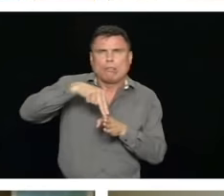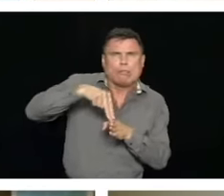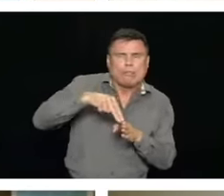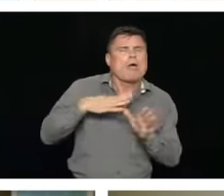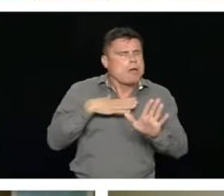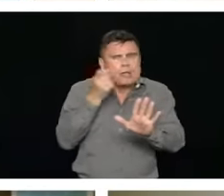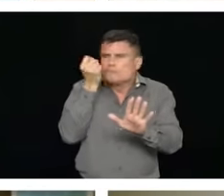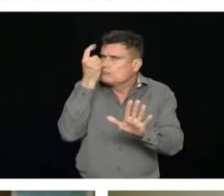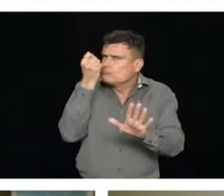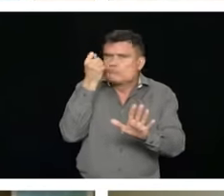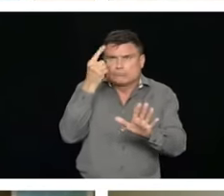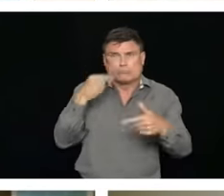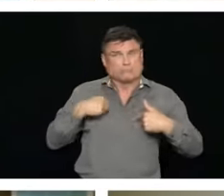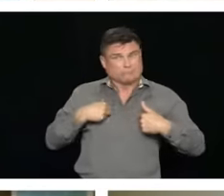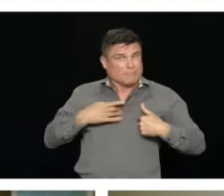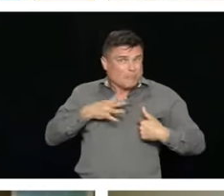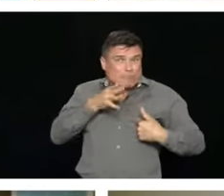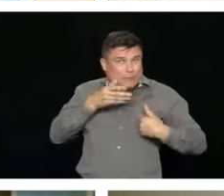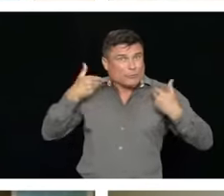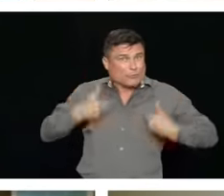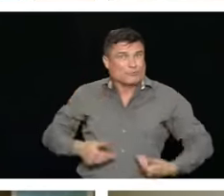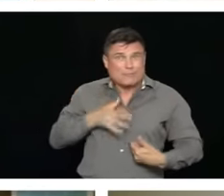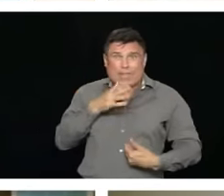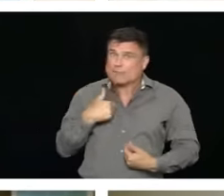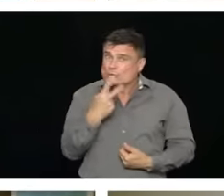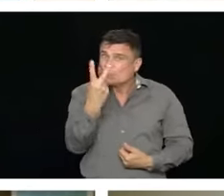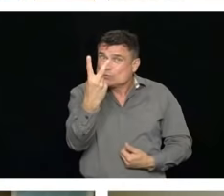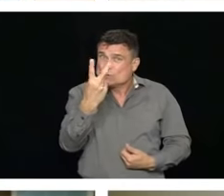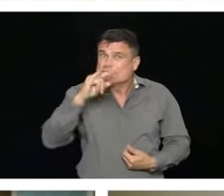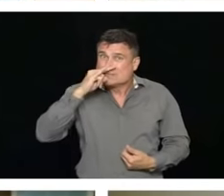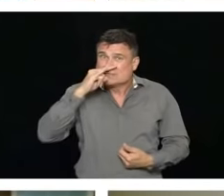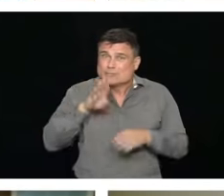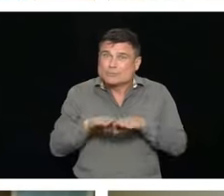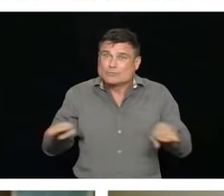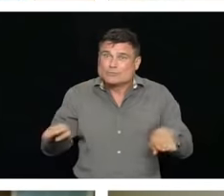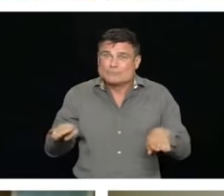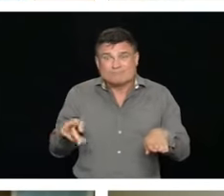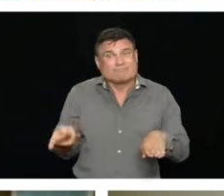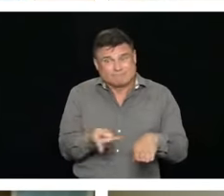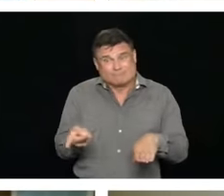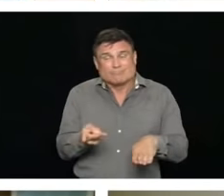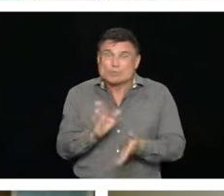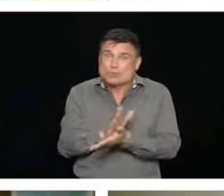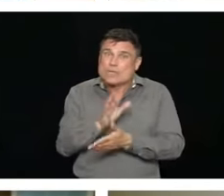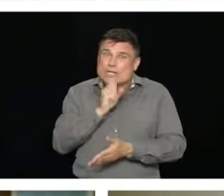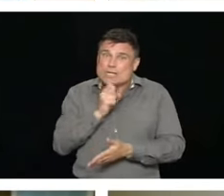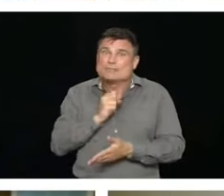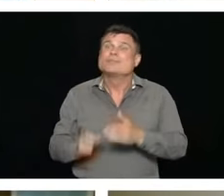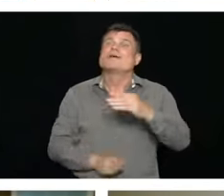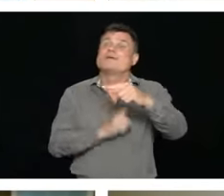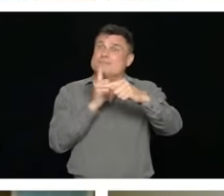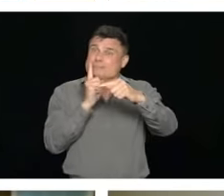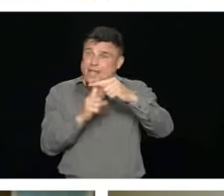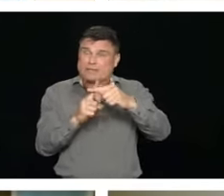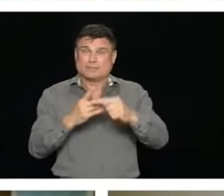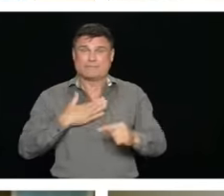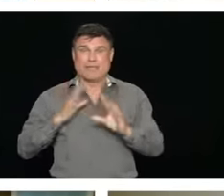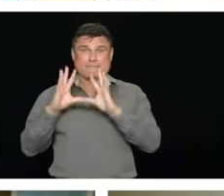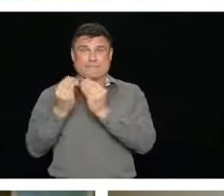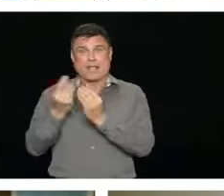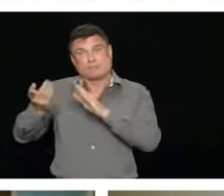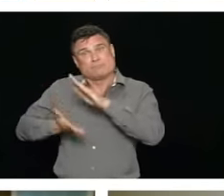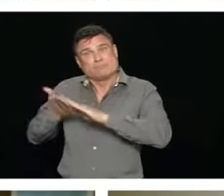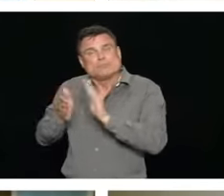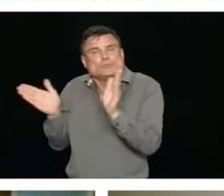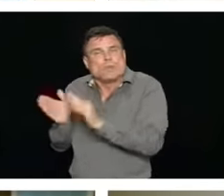supported by our own family-run small business, and my workload has increased significantly at a time when we're also trying